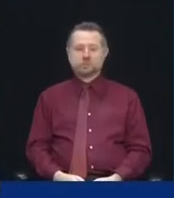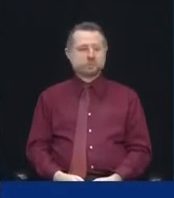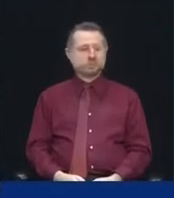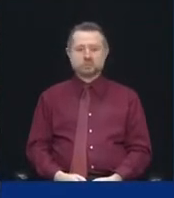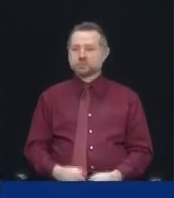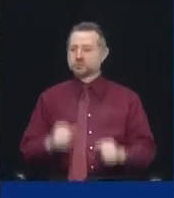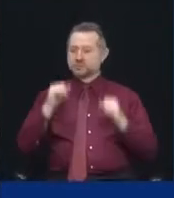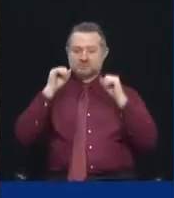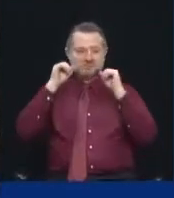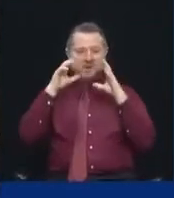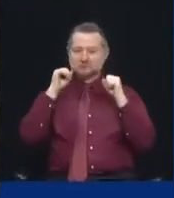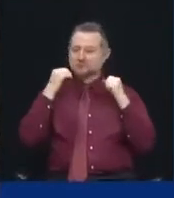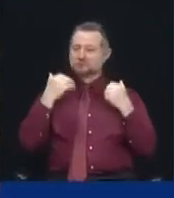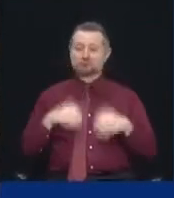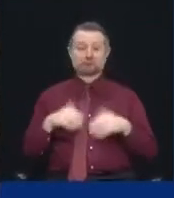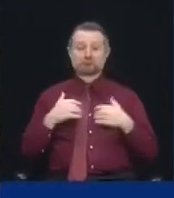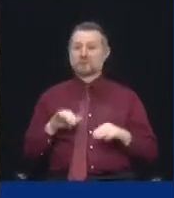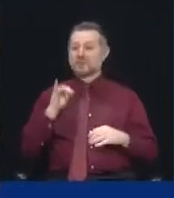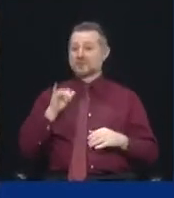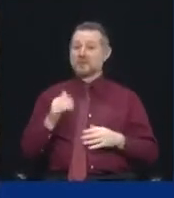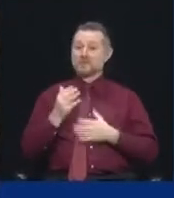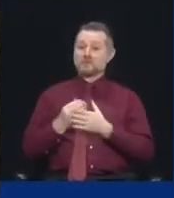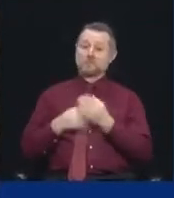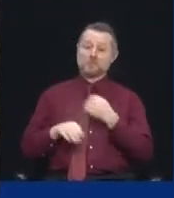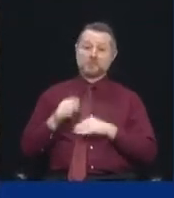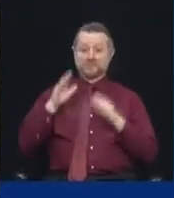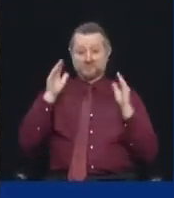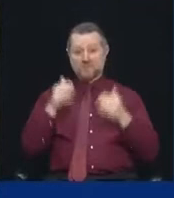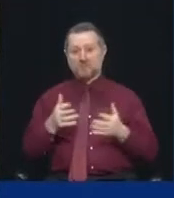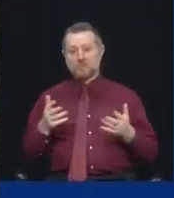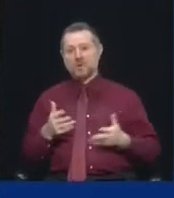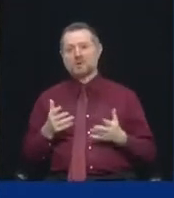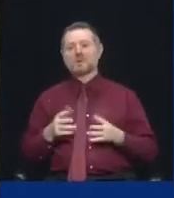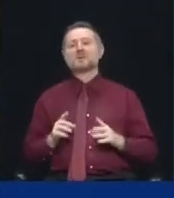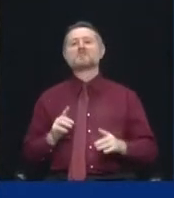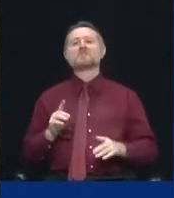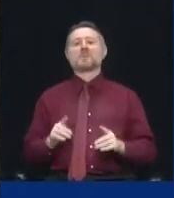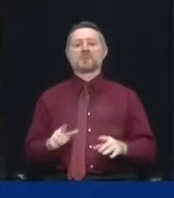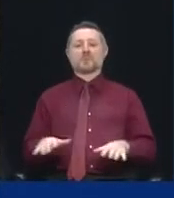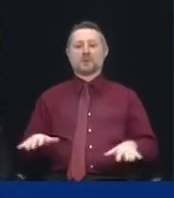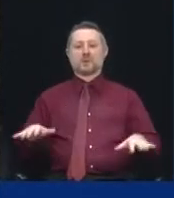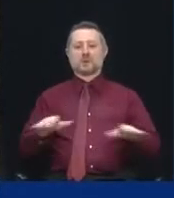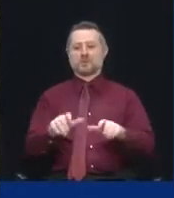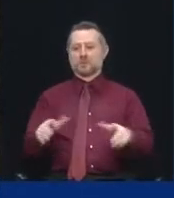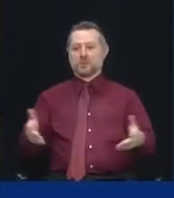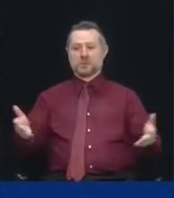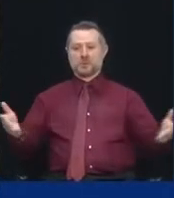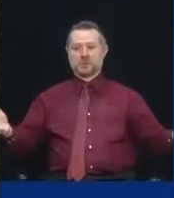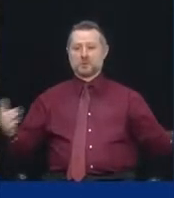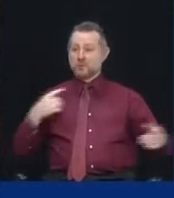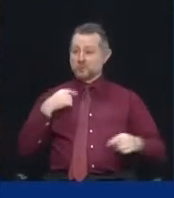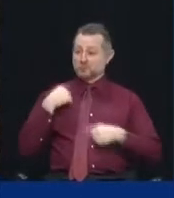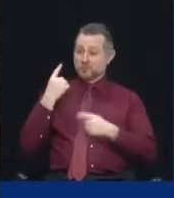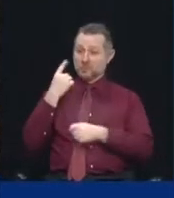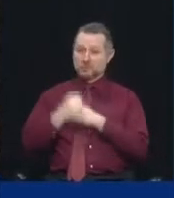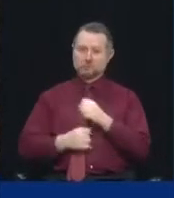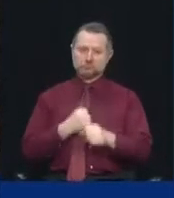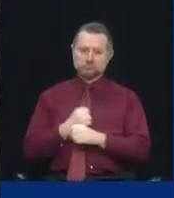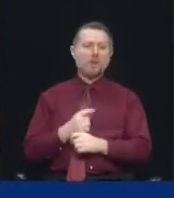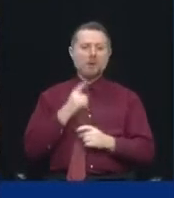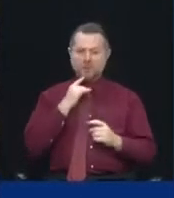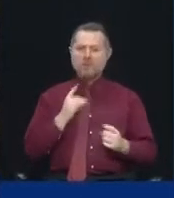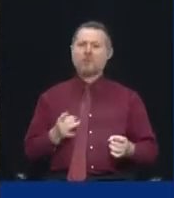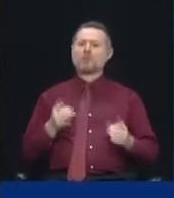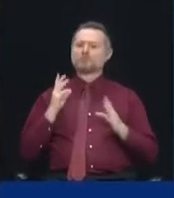is a people-centered budget. We saw what happened over this past year, which was incredibly devastating in so